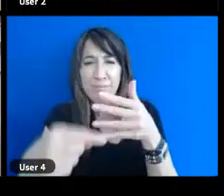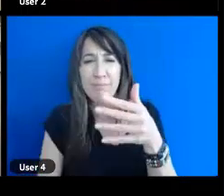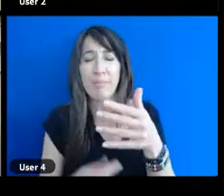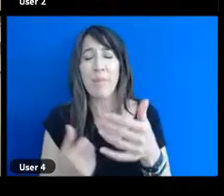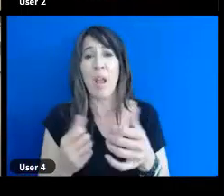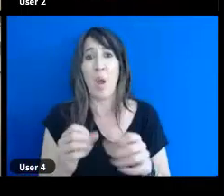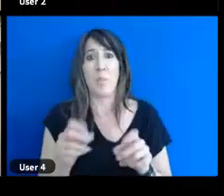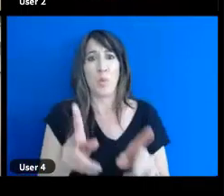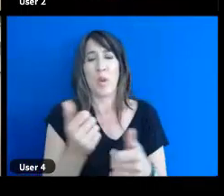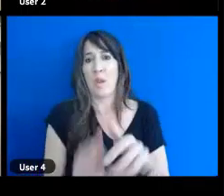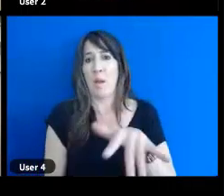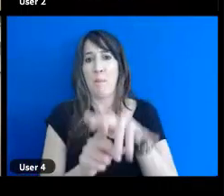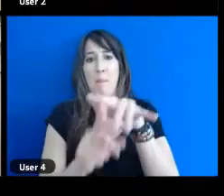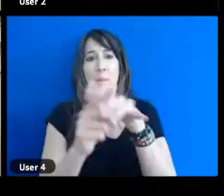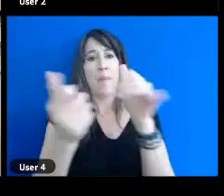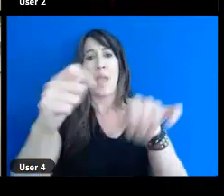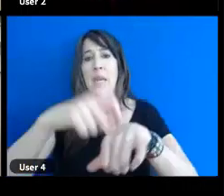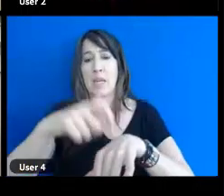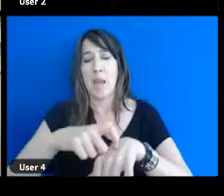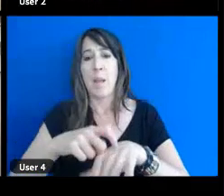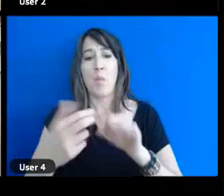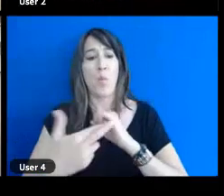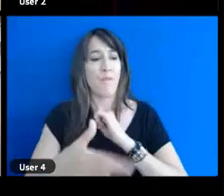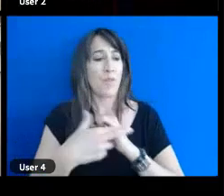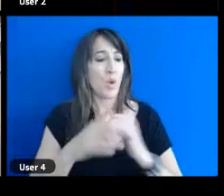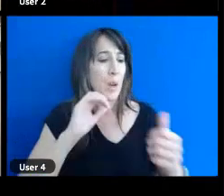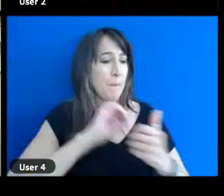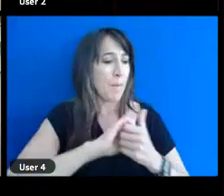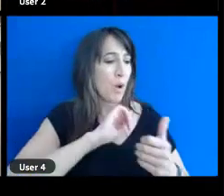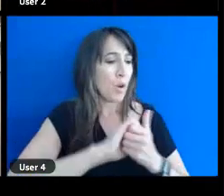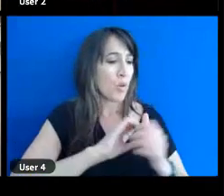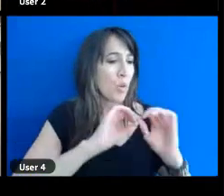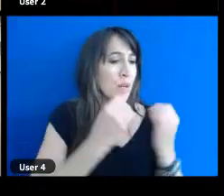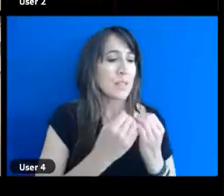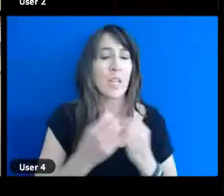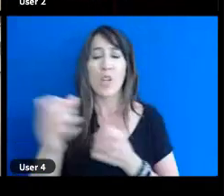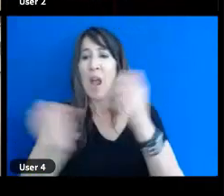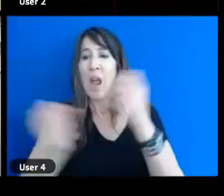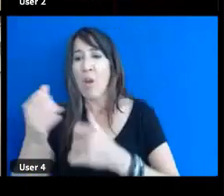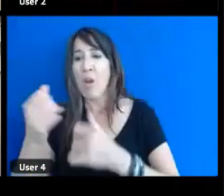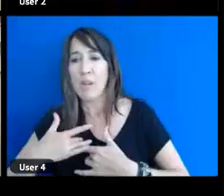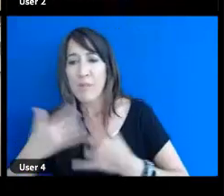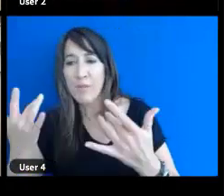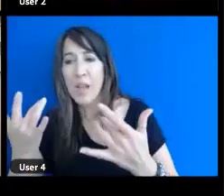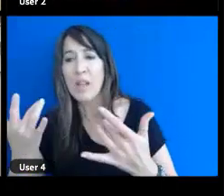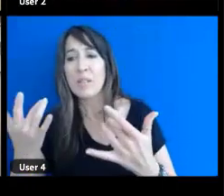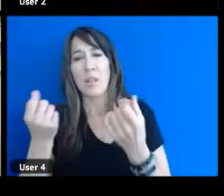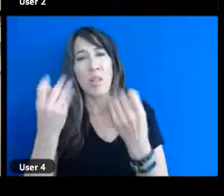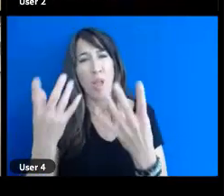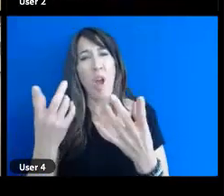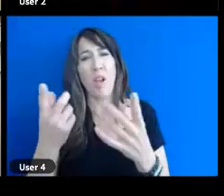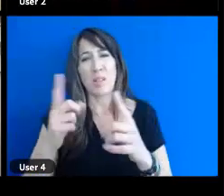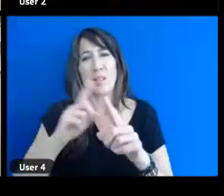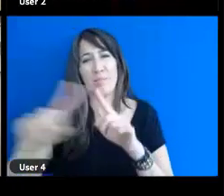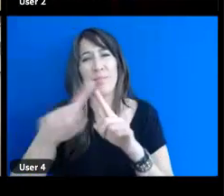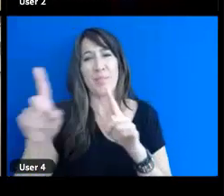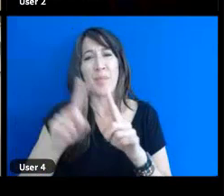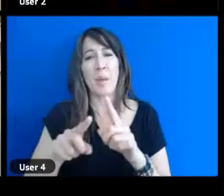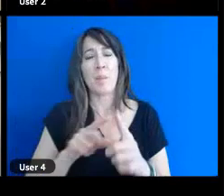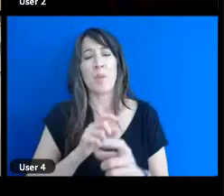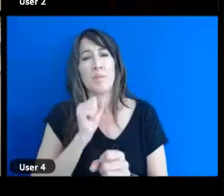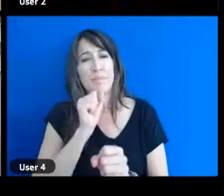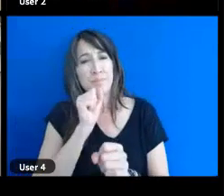any regular medical appointments. But these opportunities can come up at any stage, really, either the referring partner